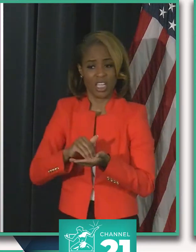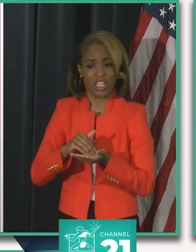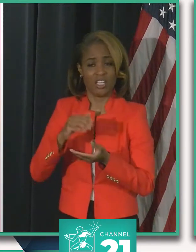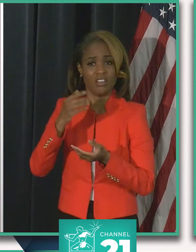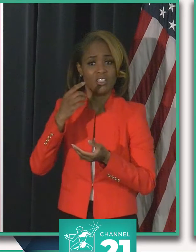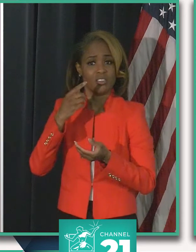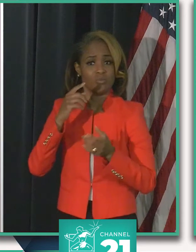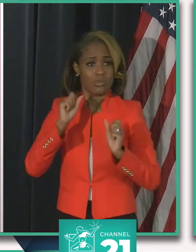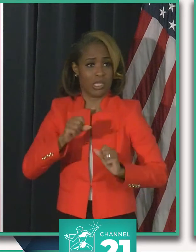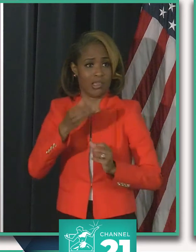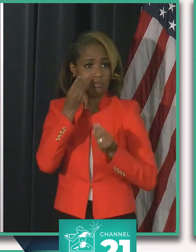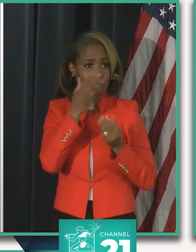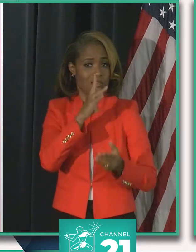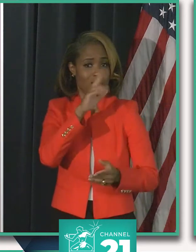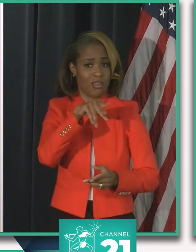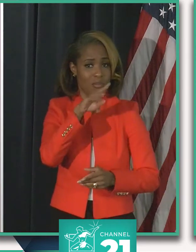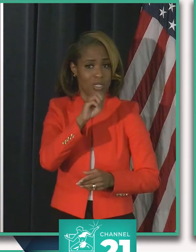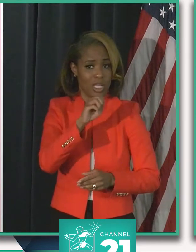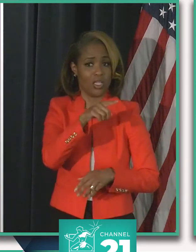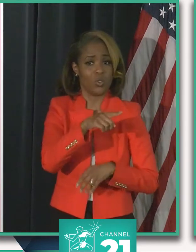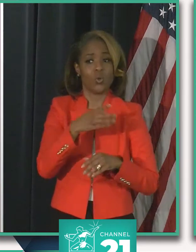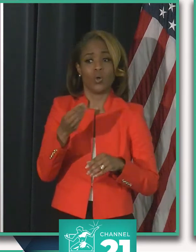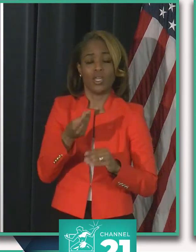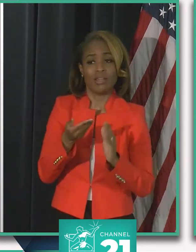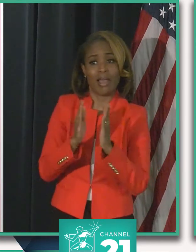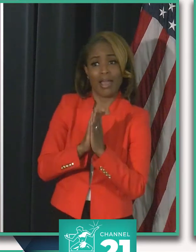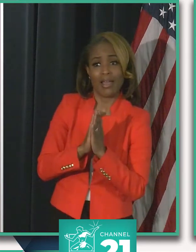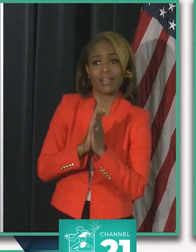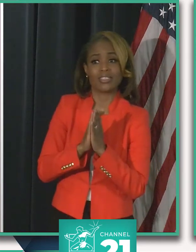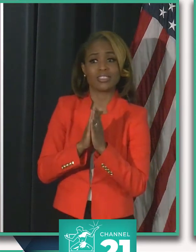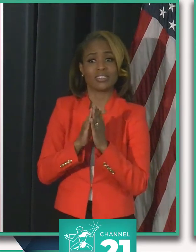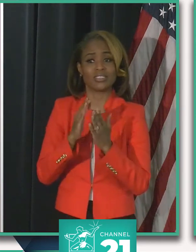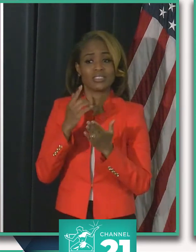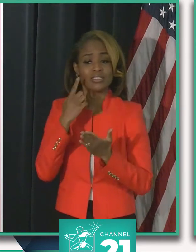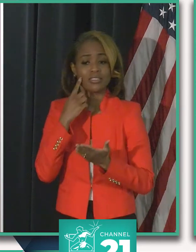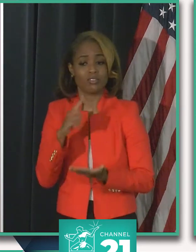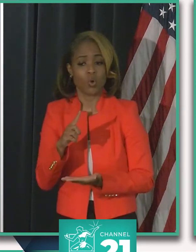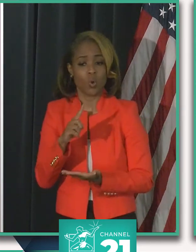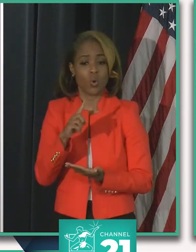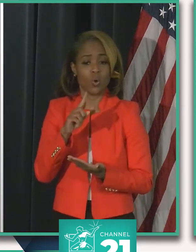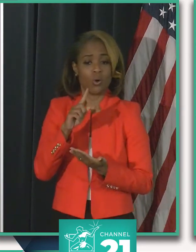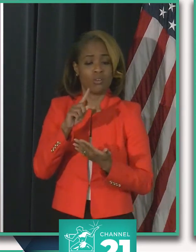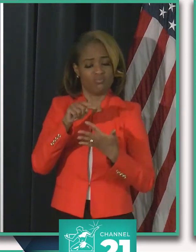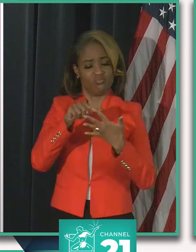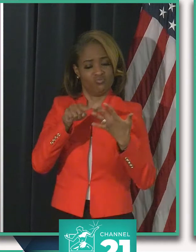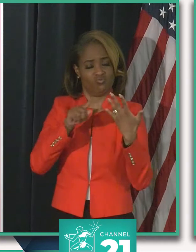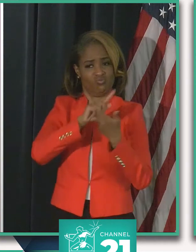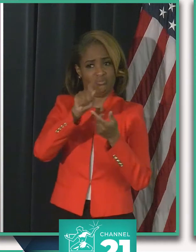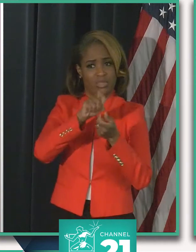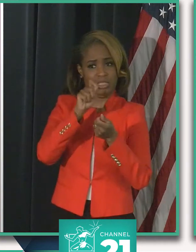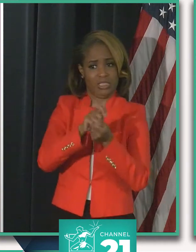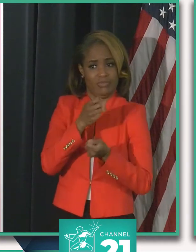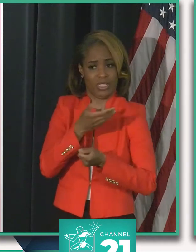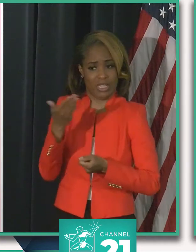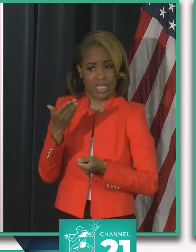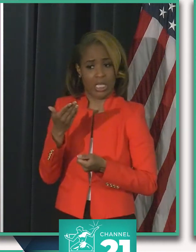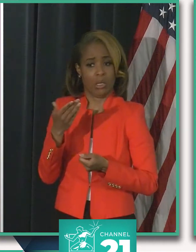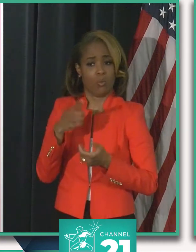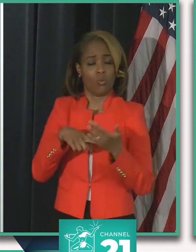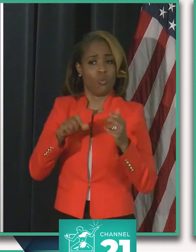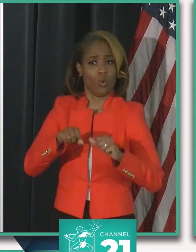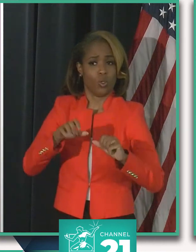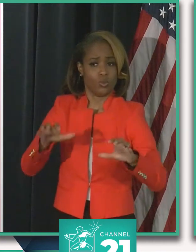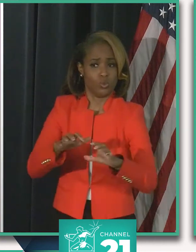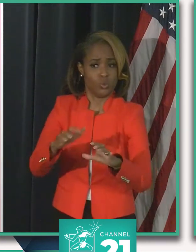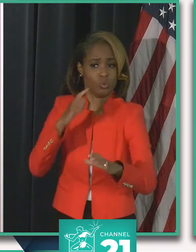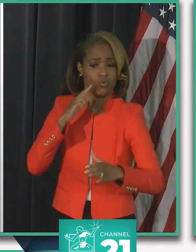updated and ask you for specific things that can be done to